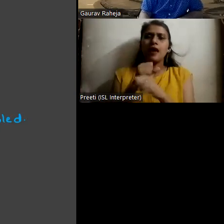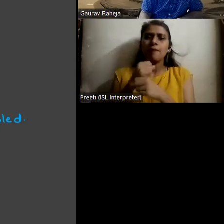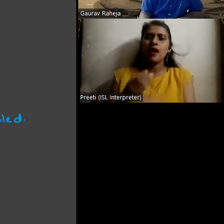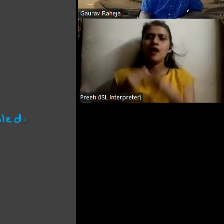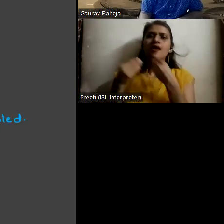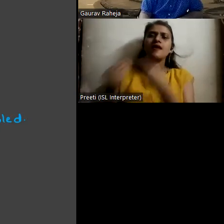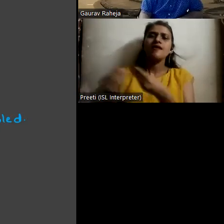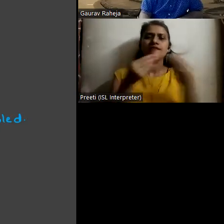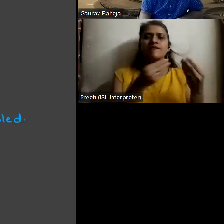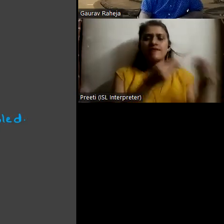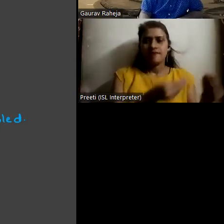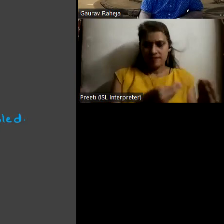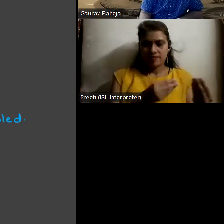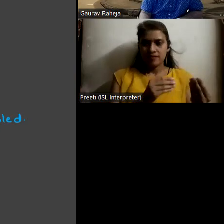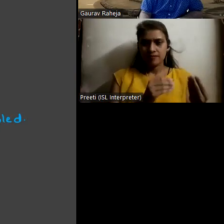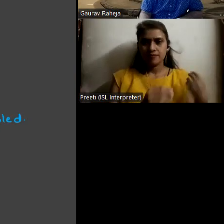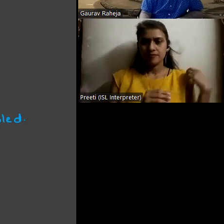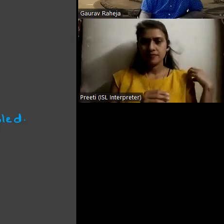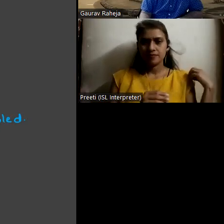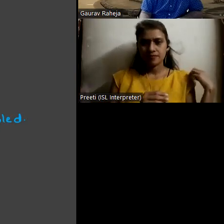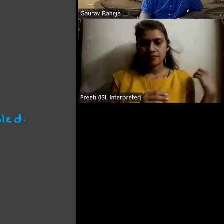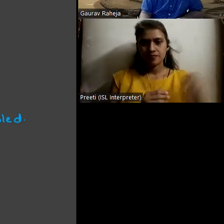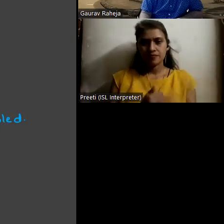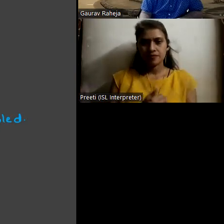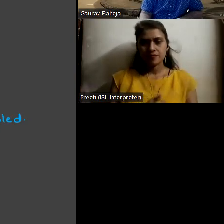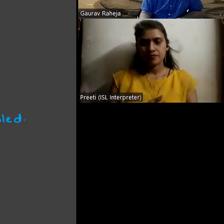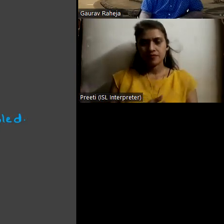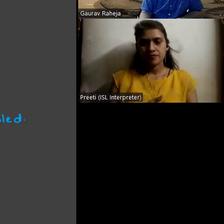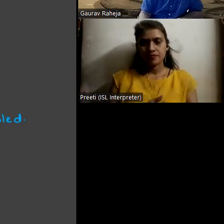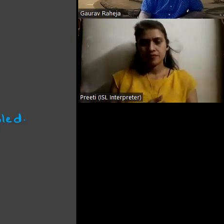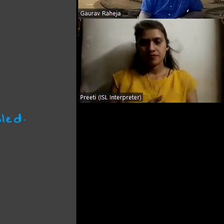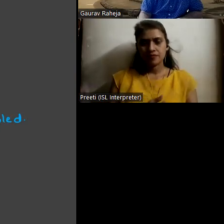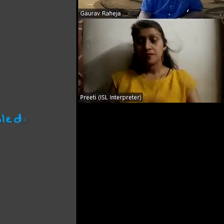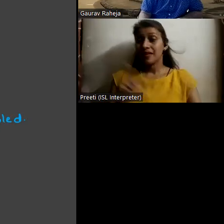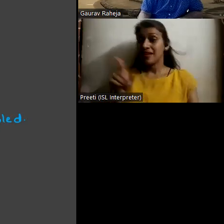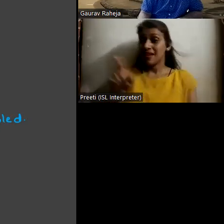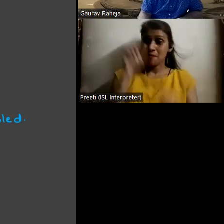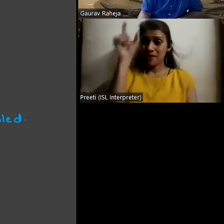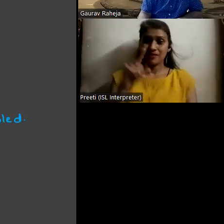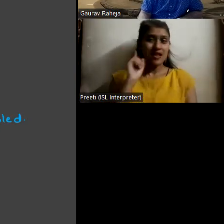Hmm. such as a person who have uh, hearing problem.